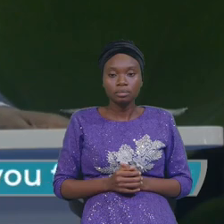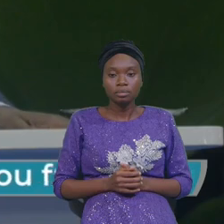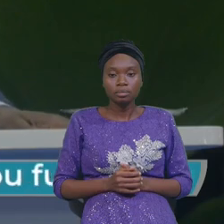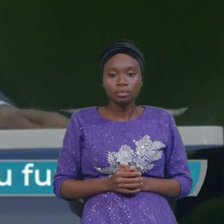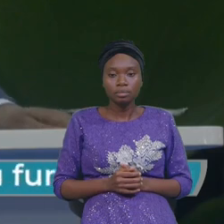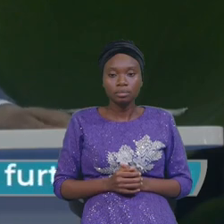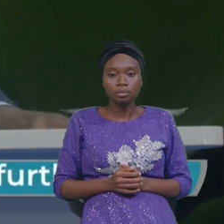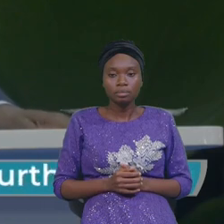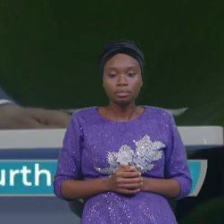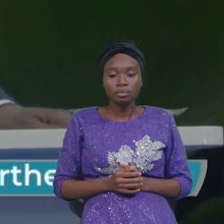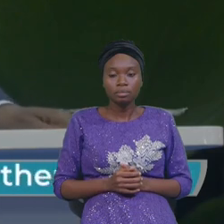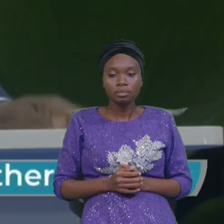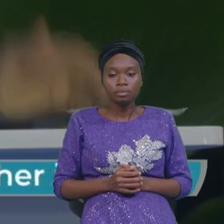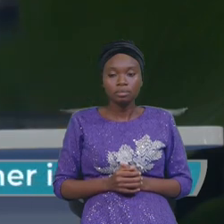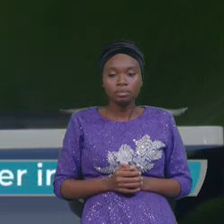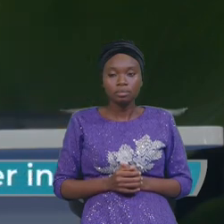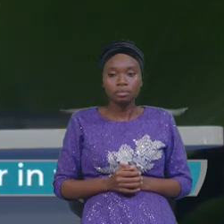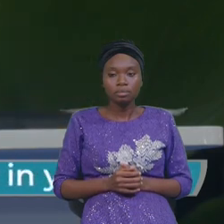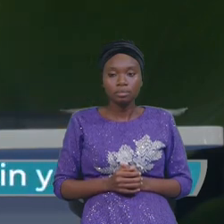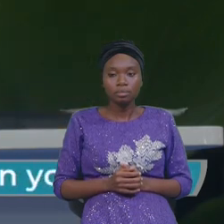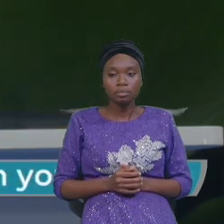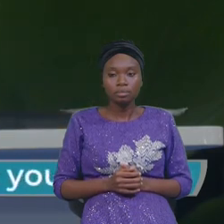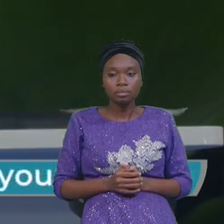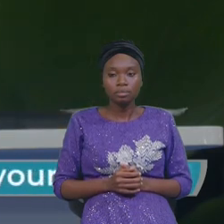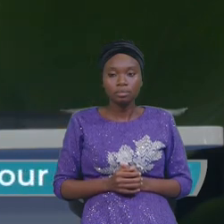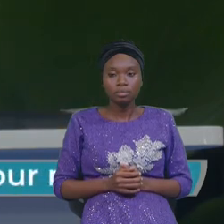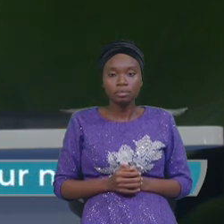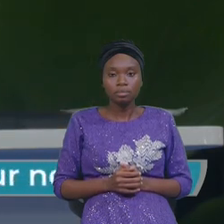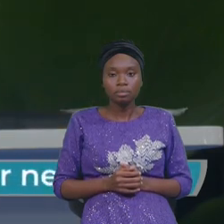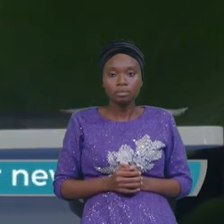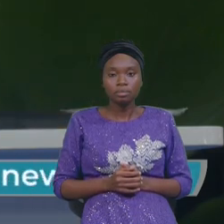Lord bless you. To the extreme,